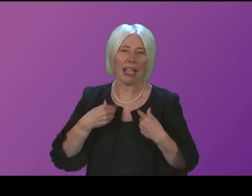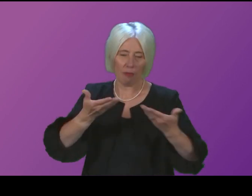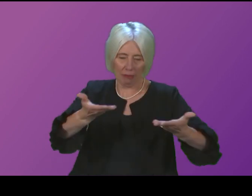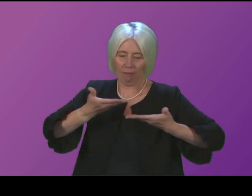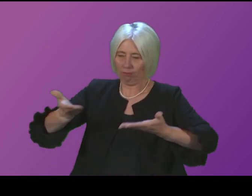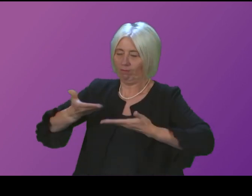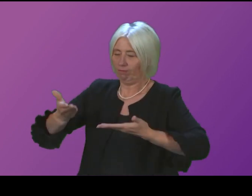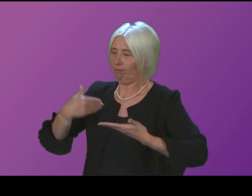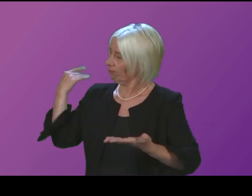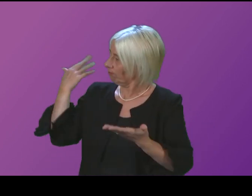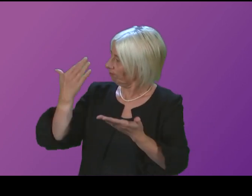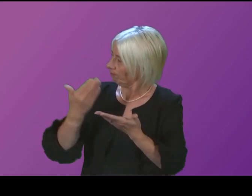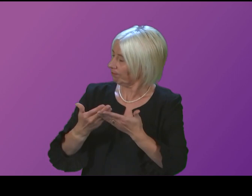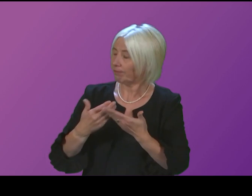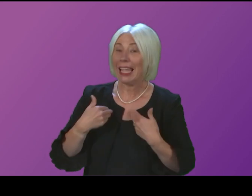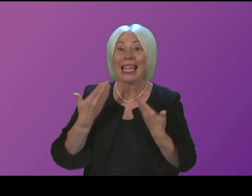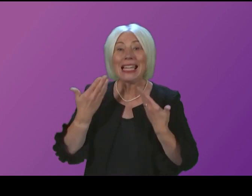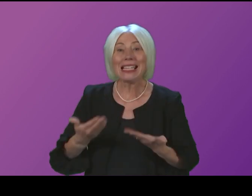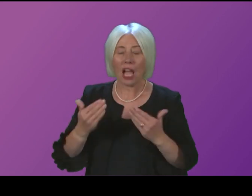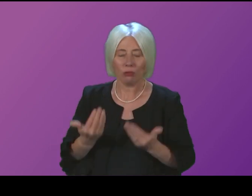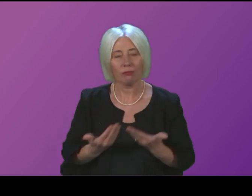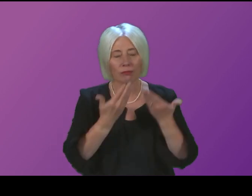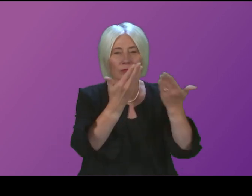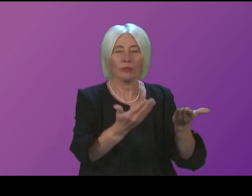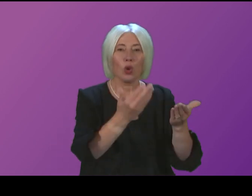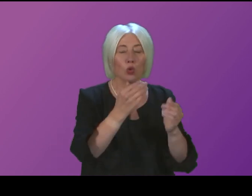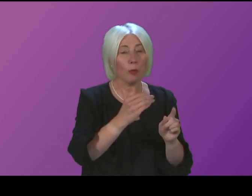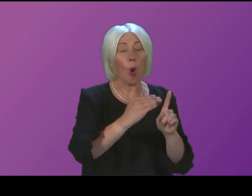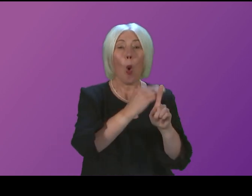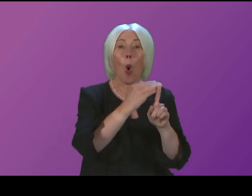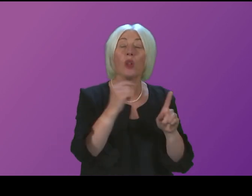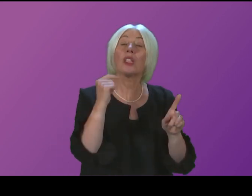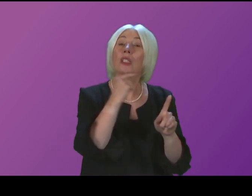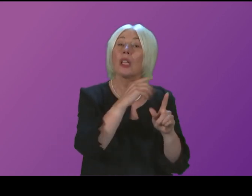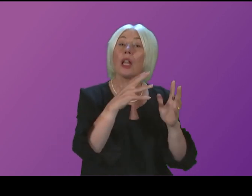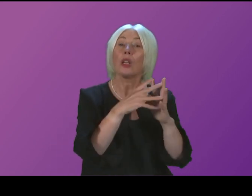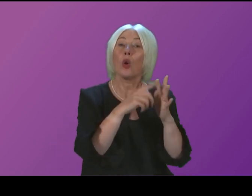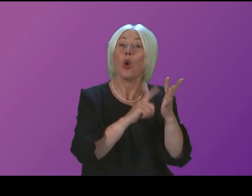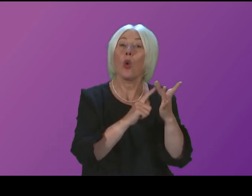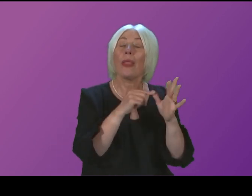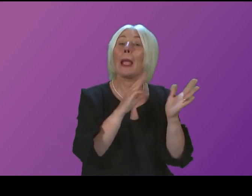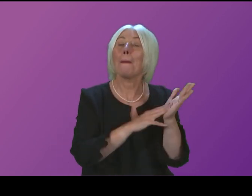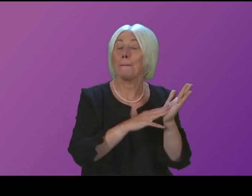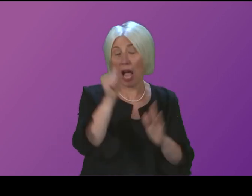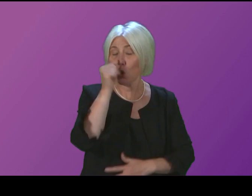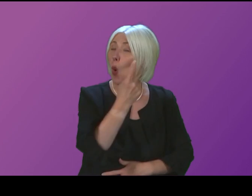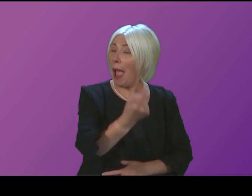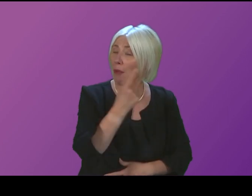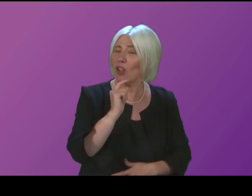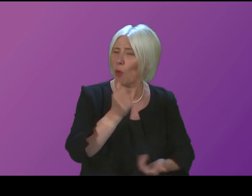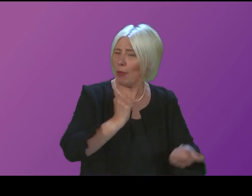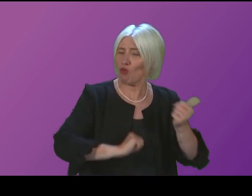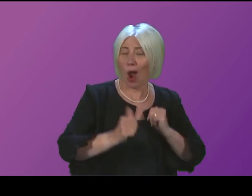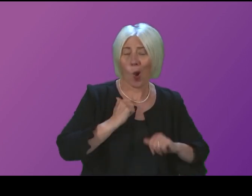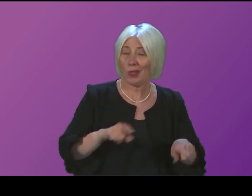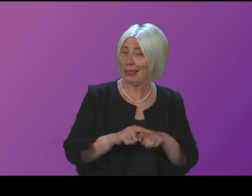long, I now pass to my elder son, William, who I know will be as proud as I have